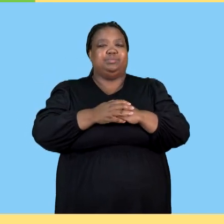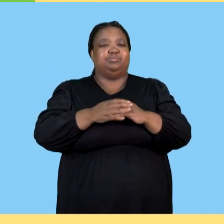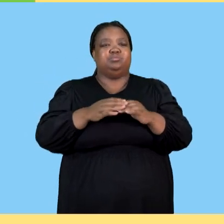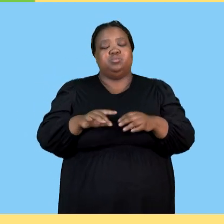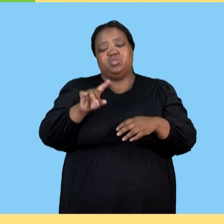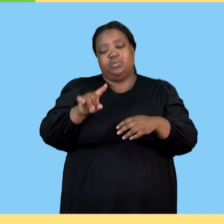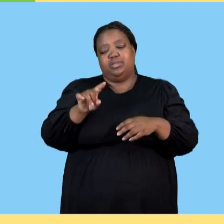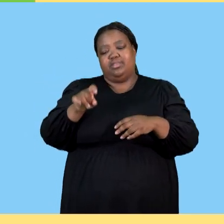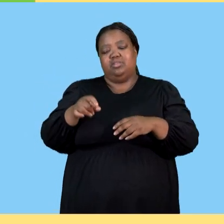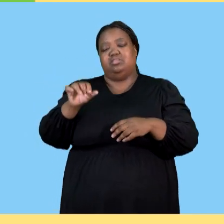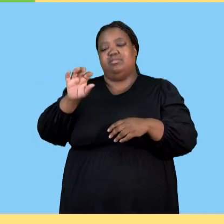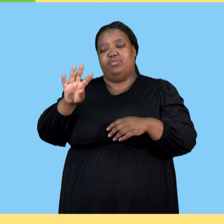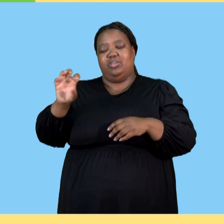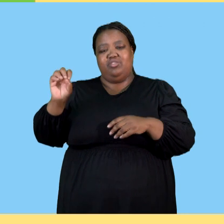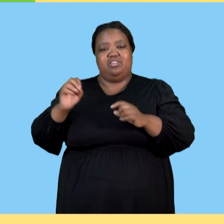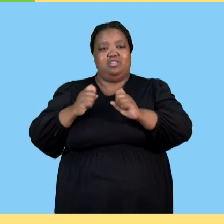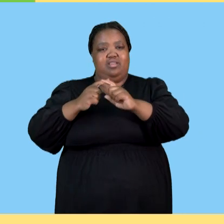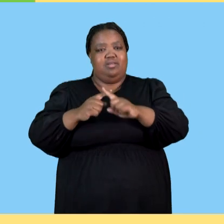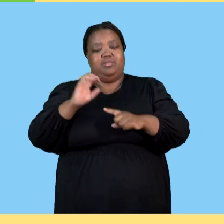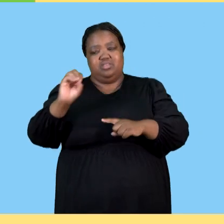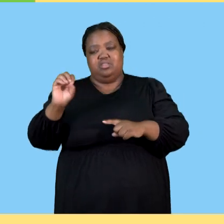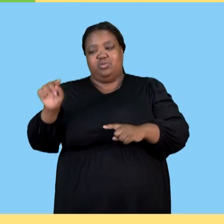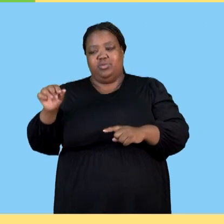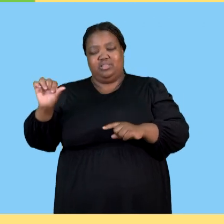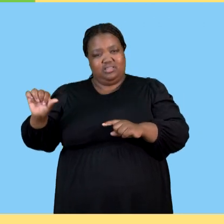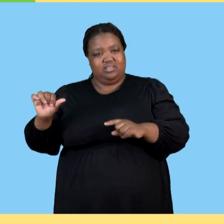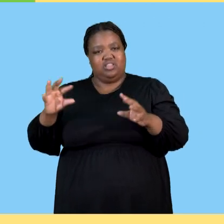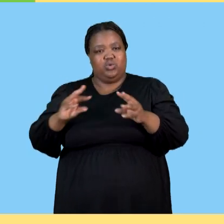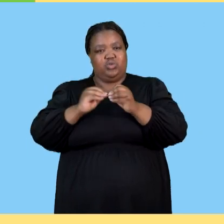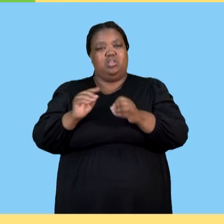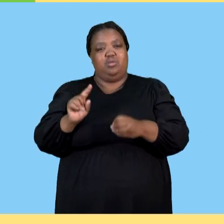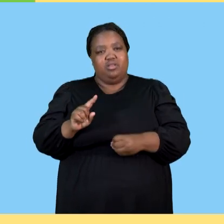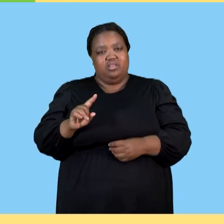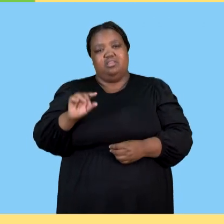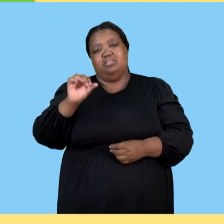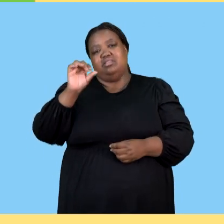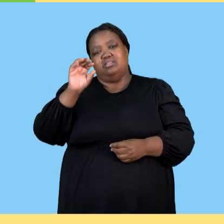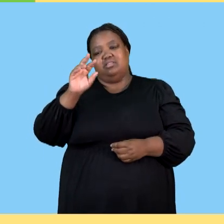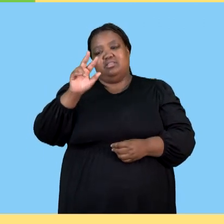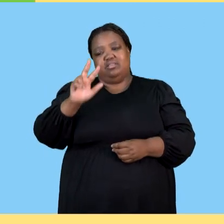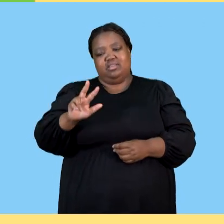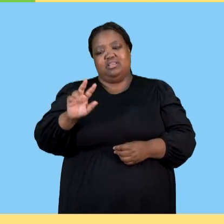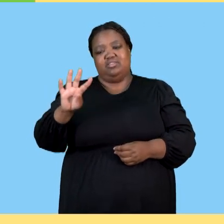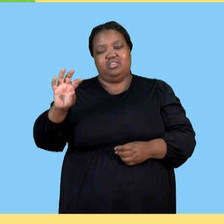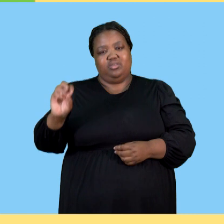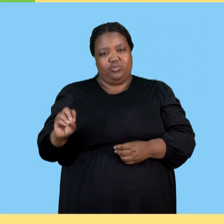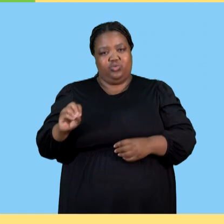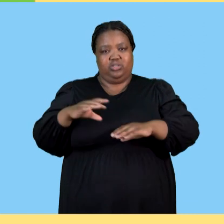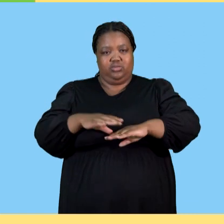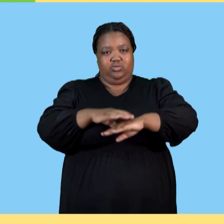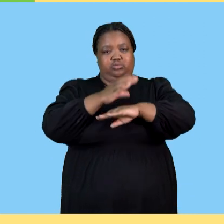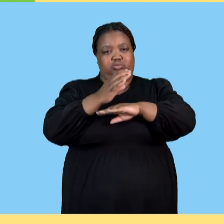said, 1,400 times 0.6, that gives you 840 per pair of